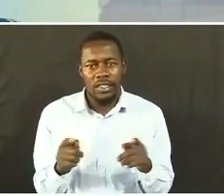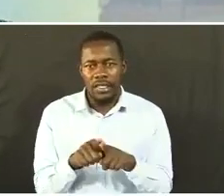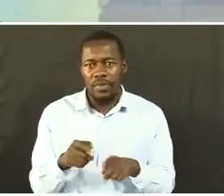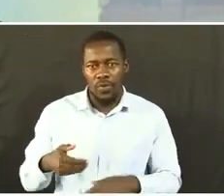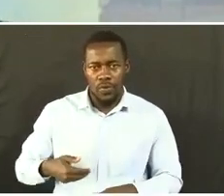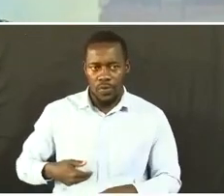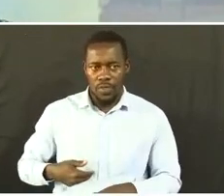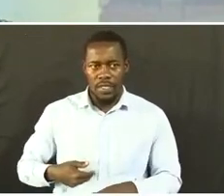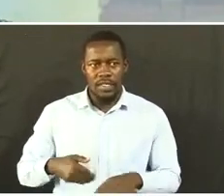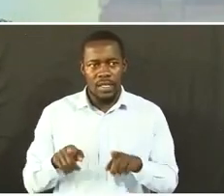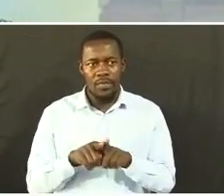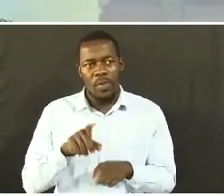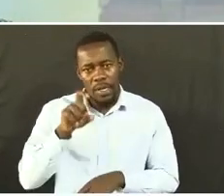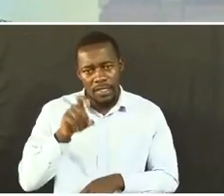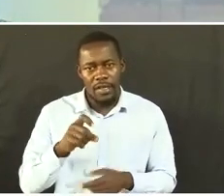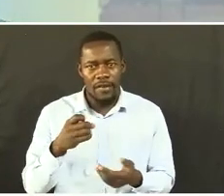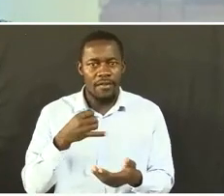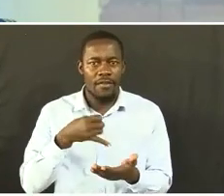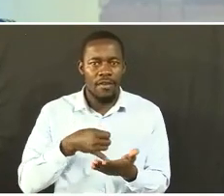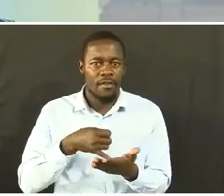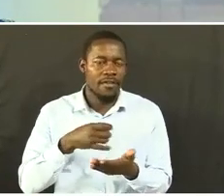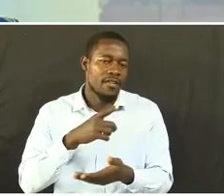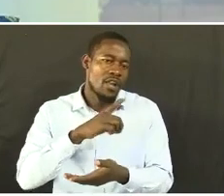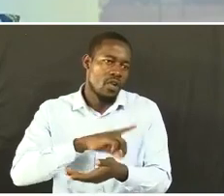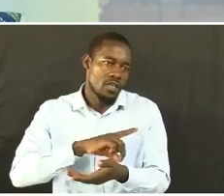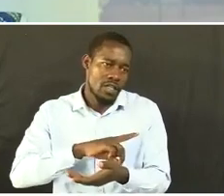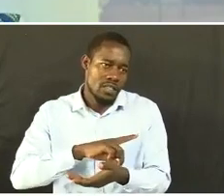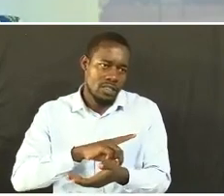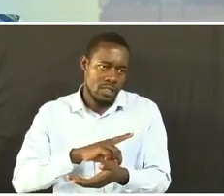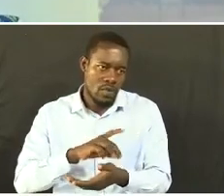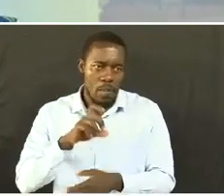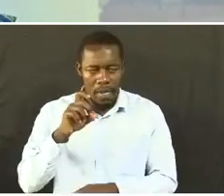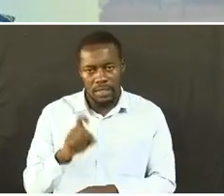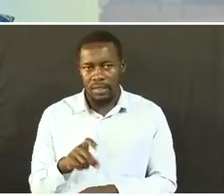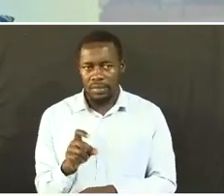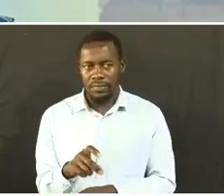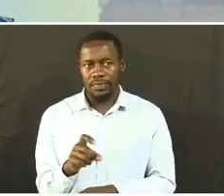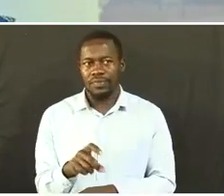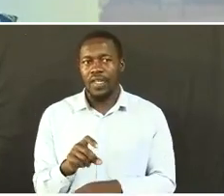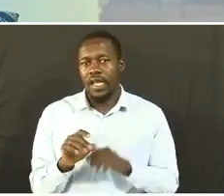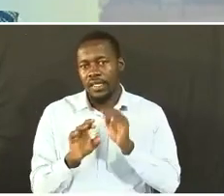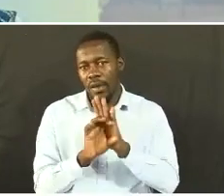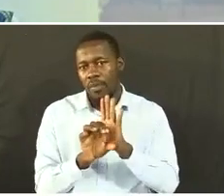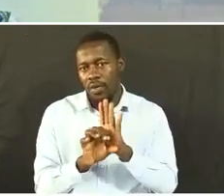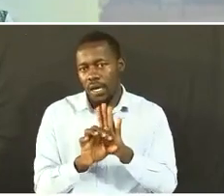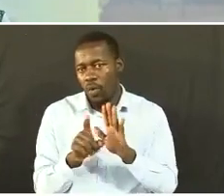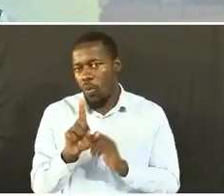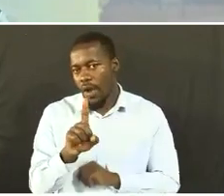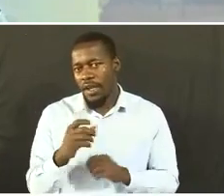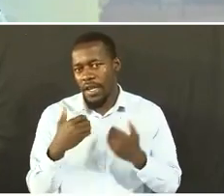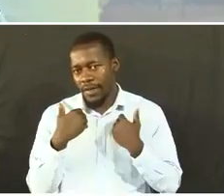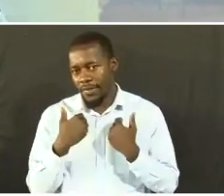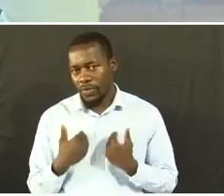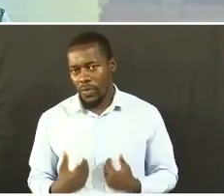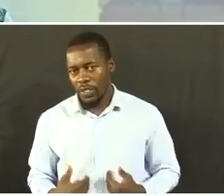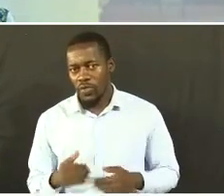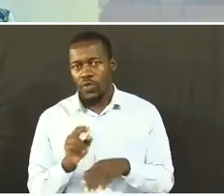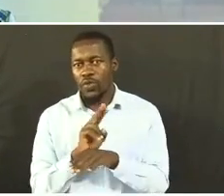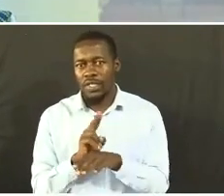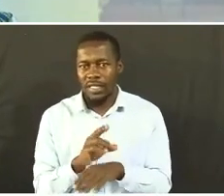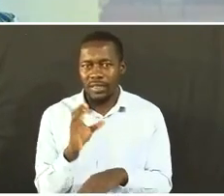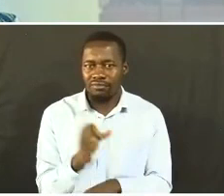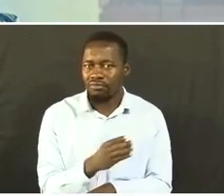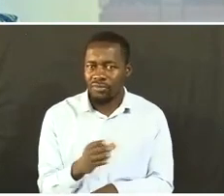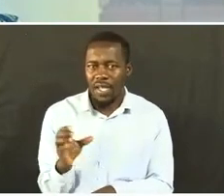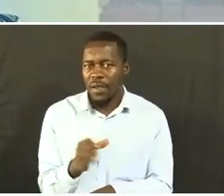those who have gone into these things. In other words, it is possible that somebody could have already been overtaken, and the fact that they have been overtaken does not mean